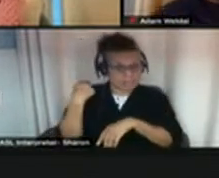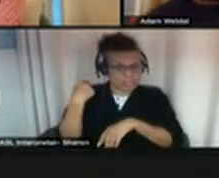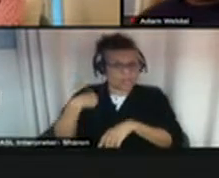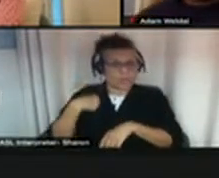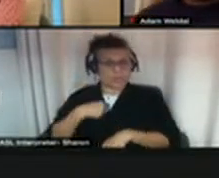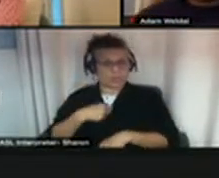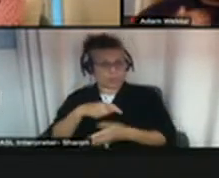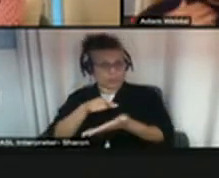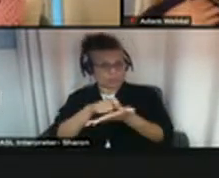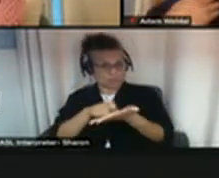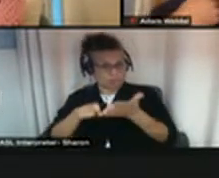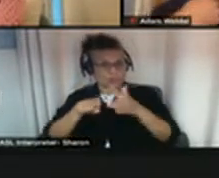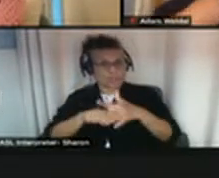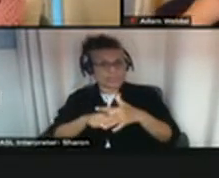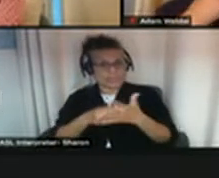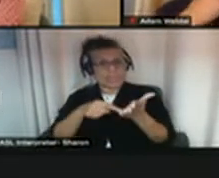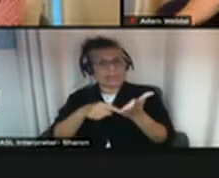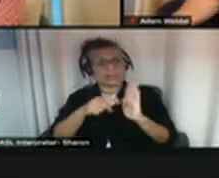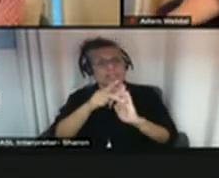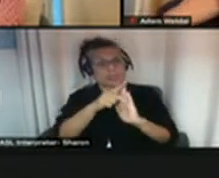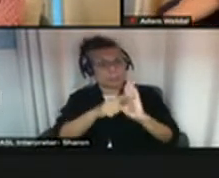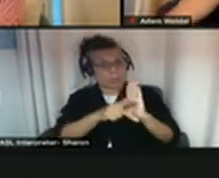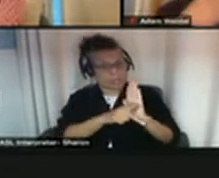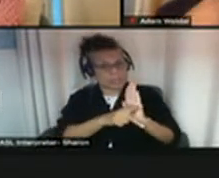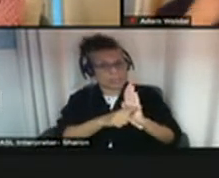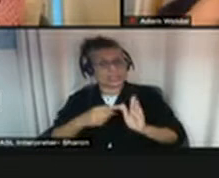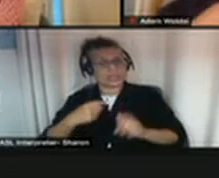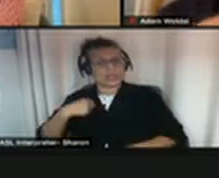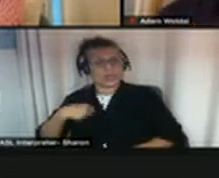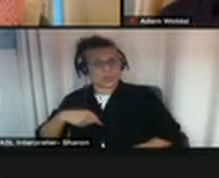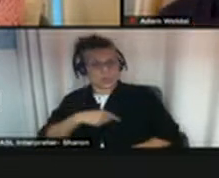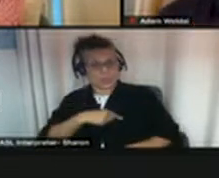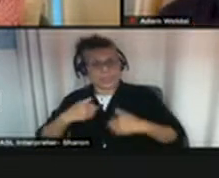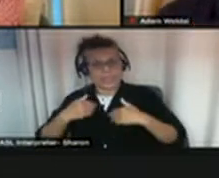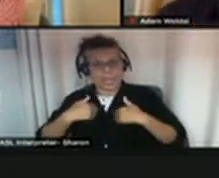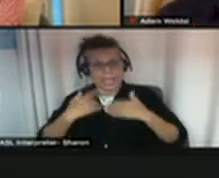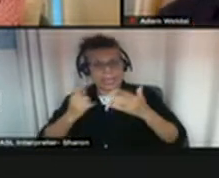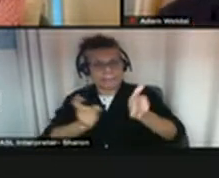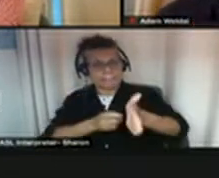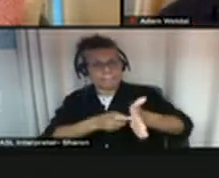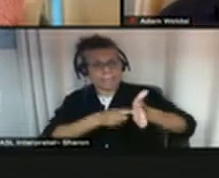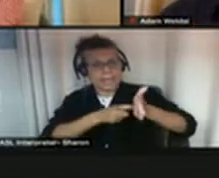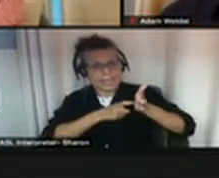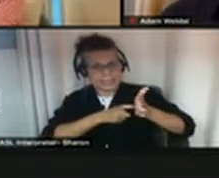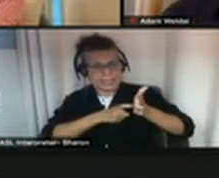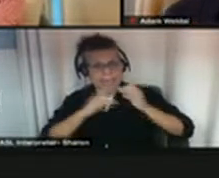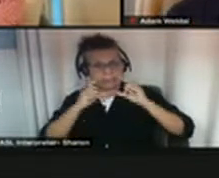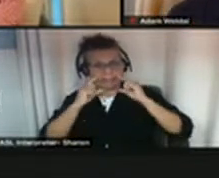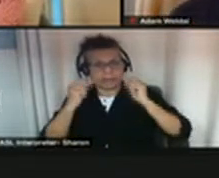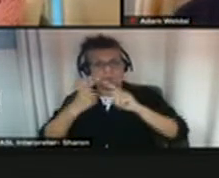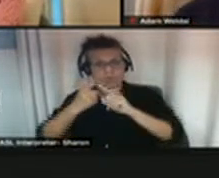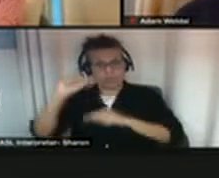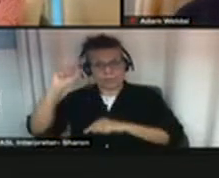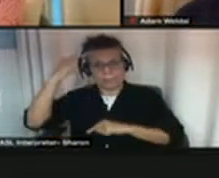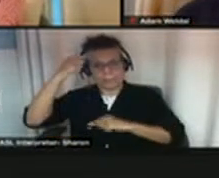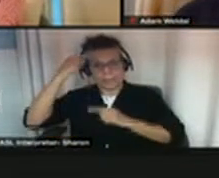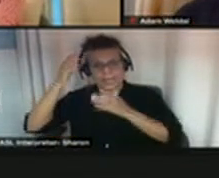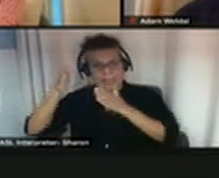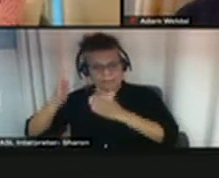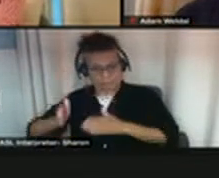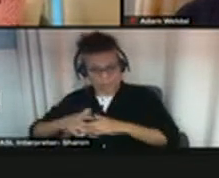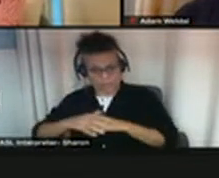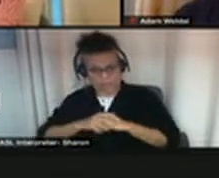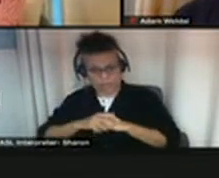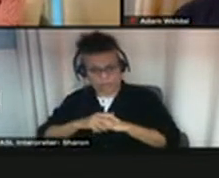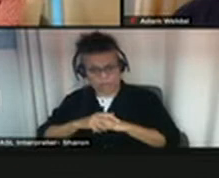wrote or implemented this policy, we did have a mask mandate by the governor of the state.